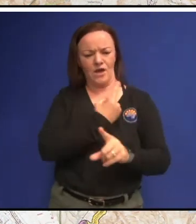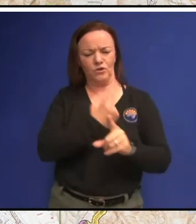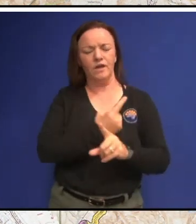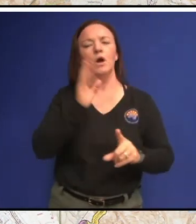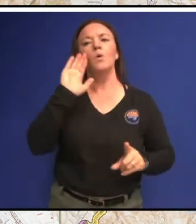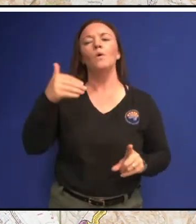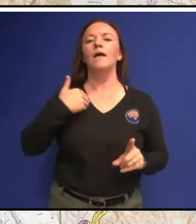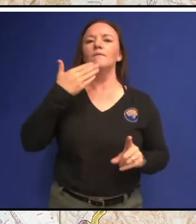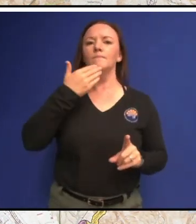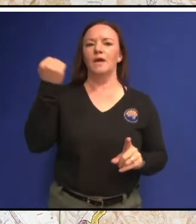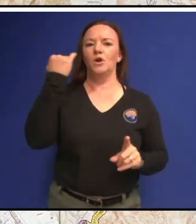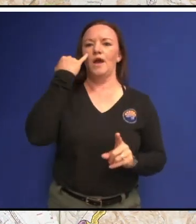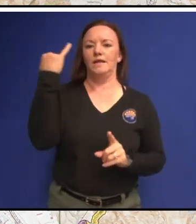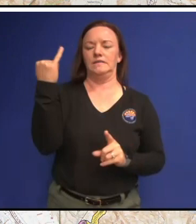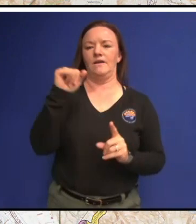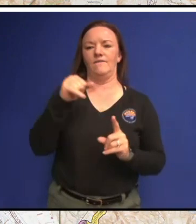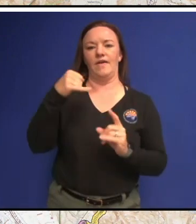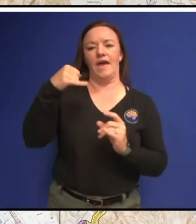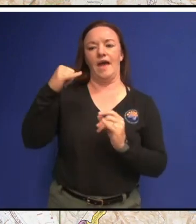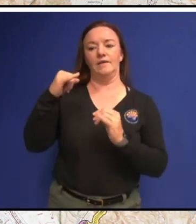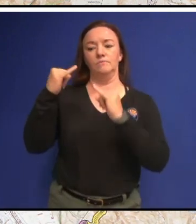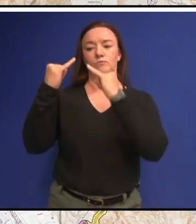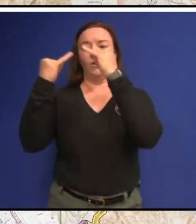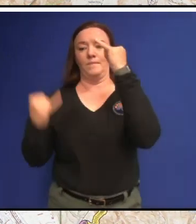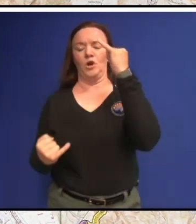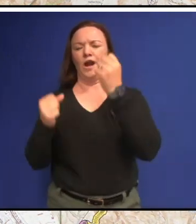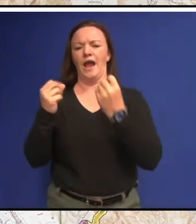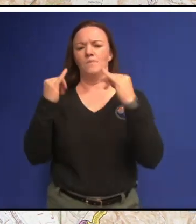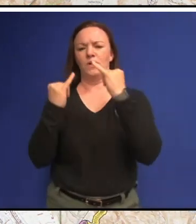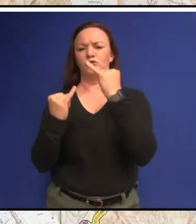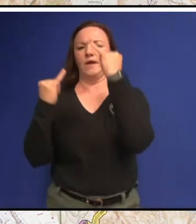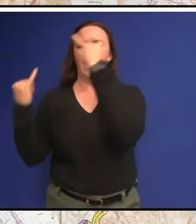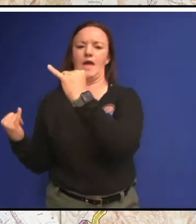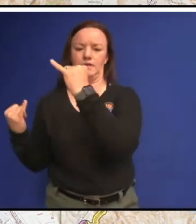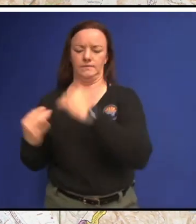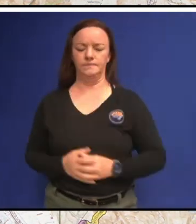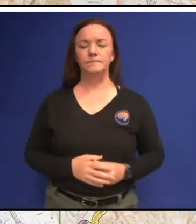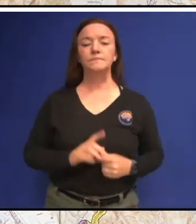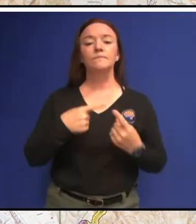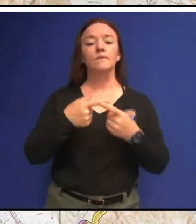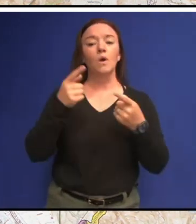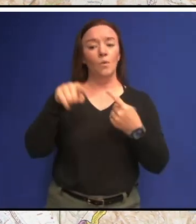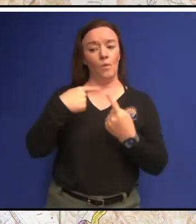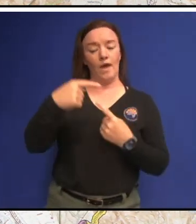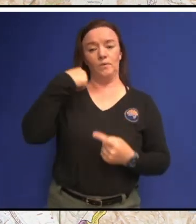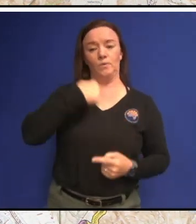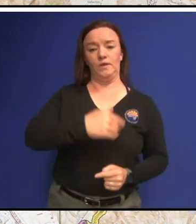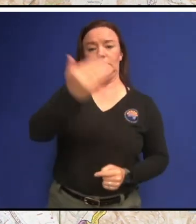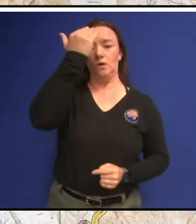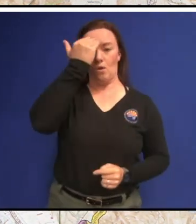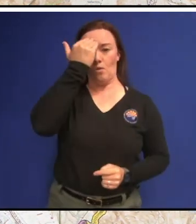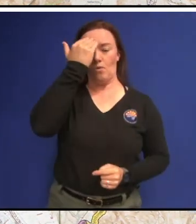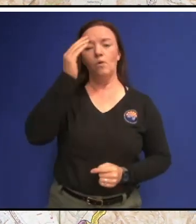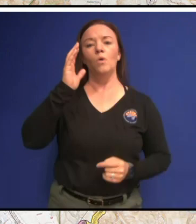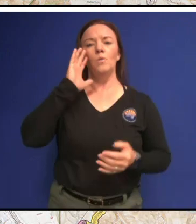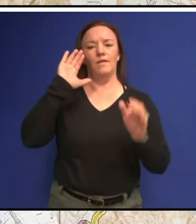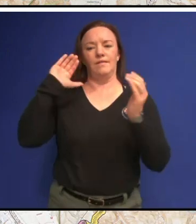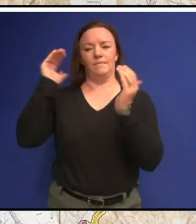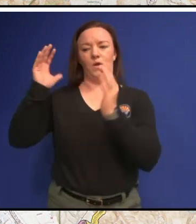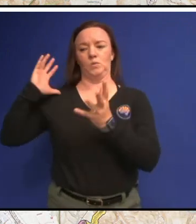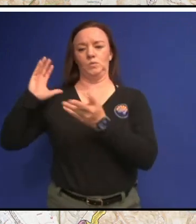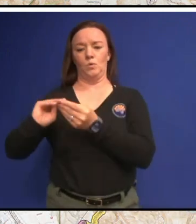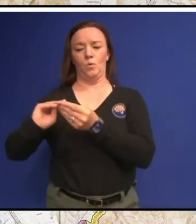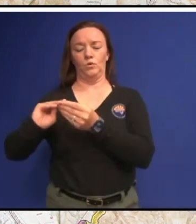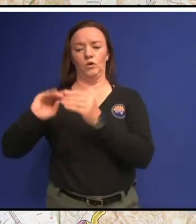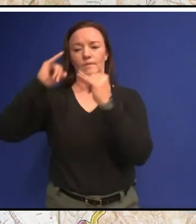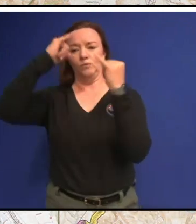perimeter that added. And then after we know that information, we can compare the total amount of perimeter relative to the